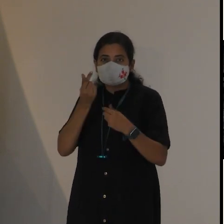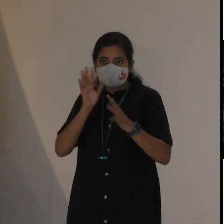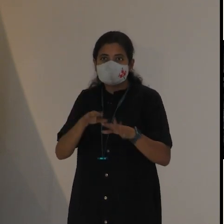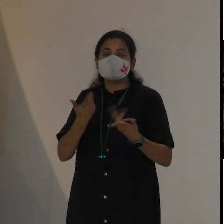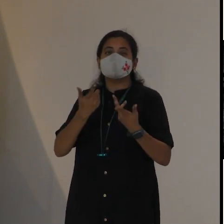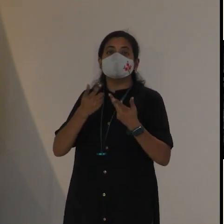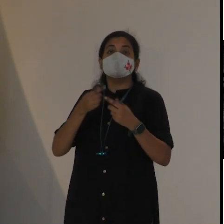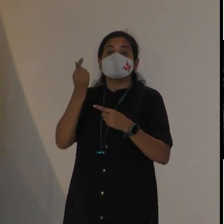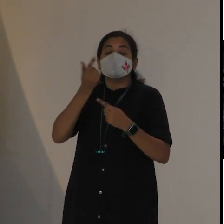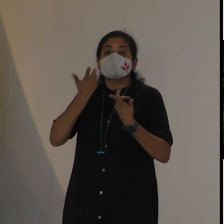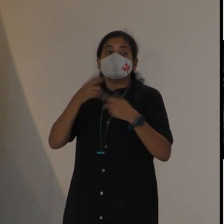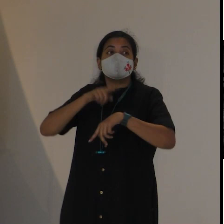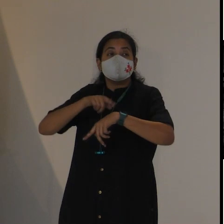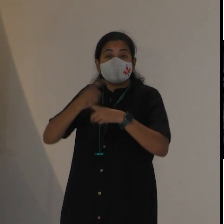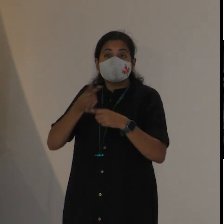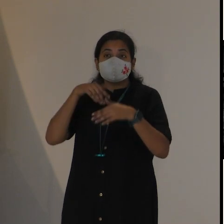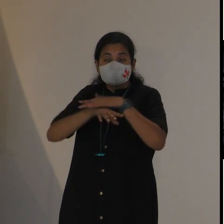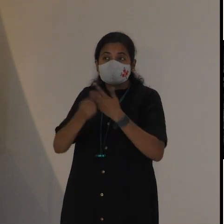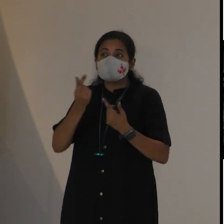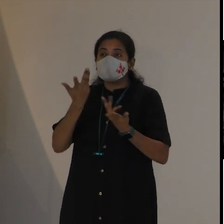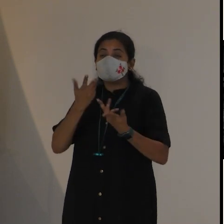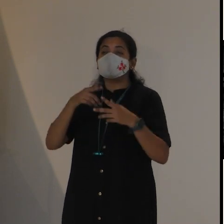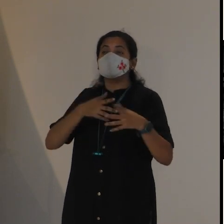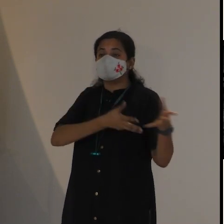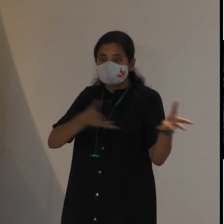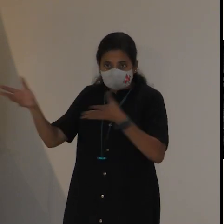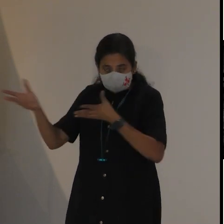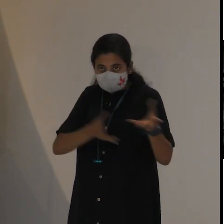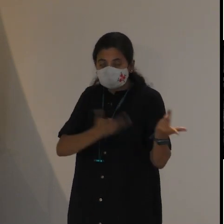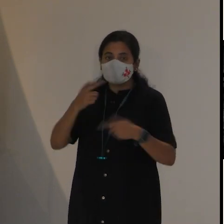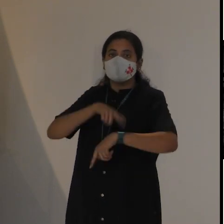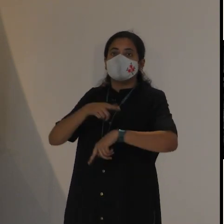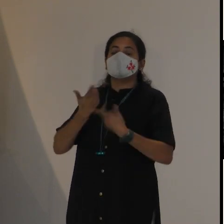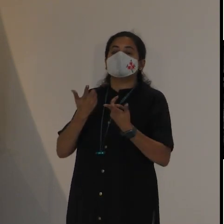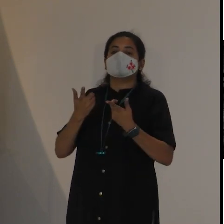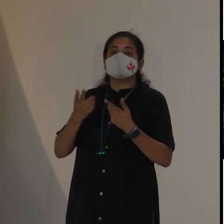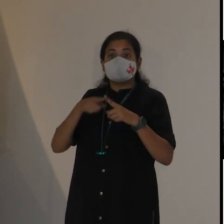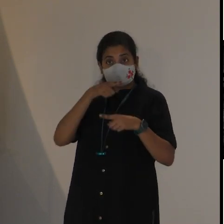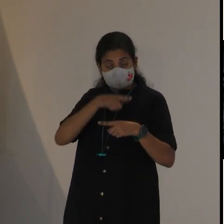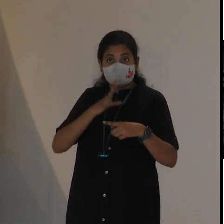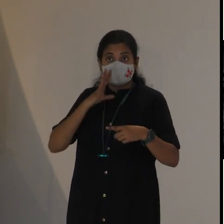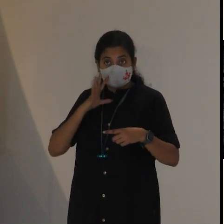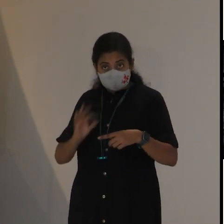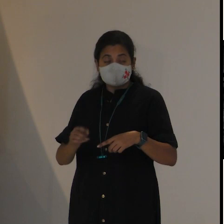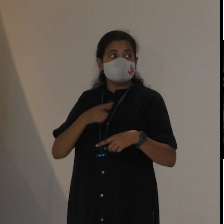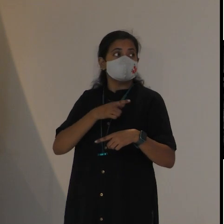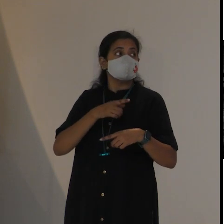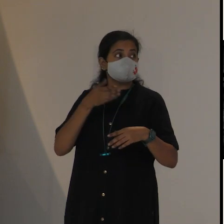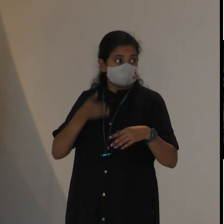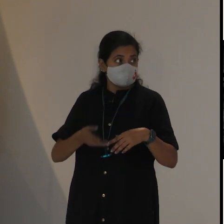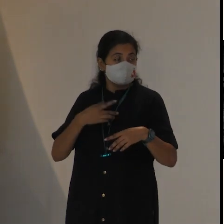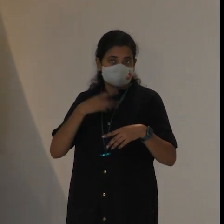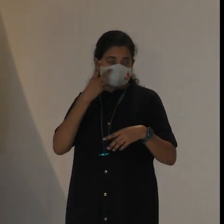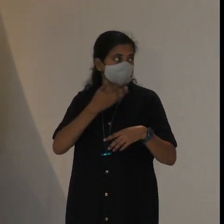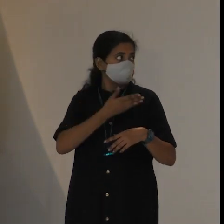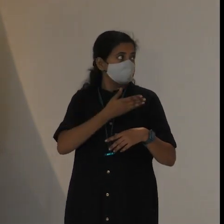aura. It was to look at the trade and transport nuances of the time. This actually becomes part of now what you